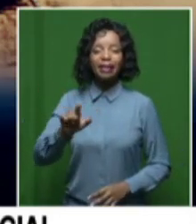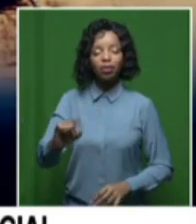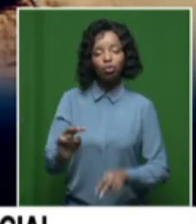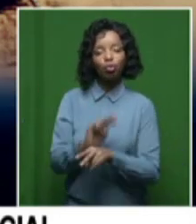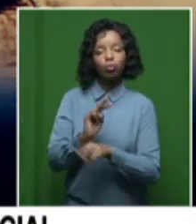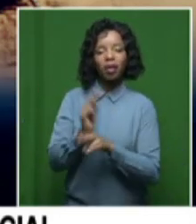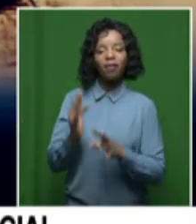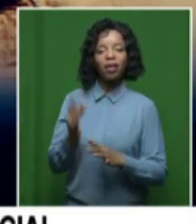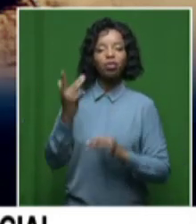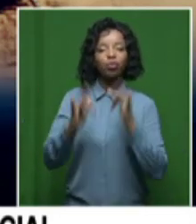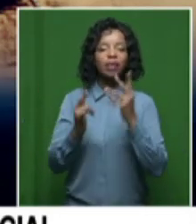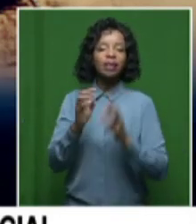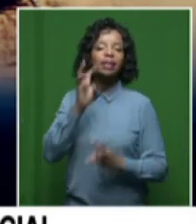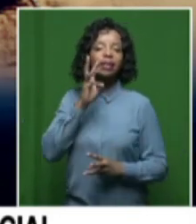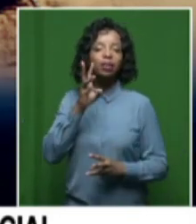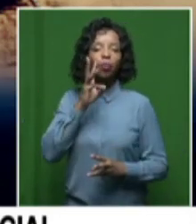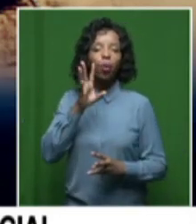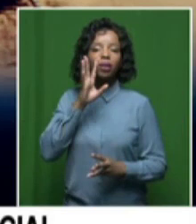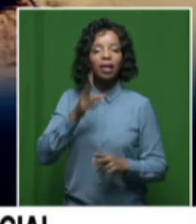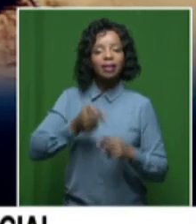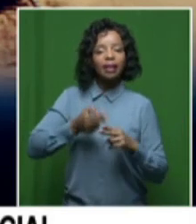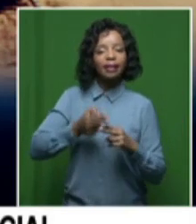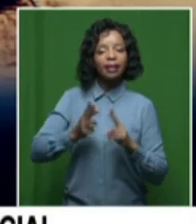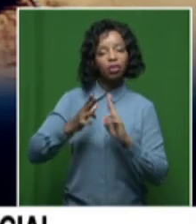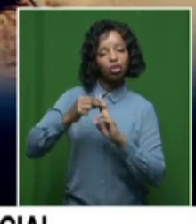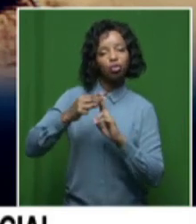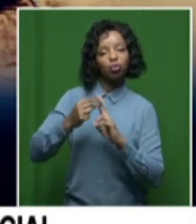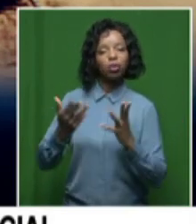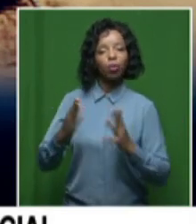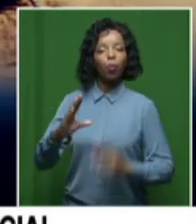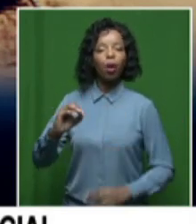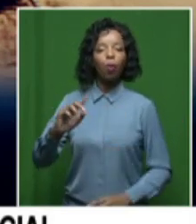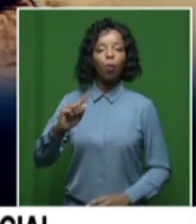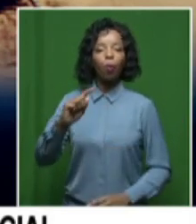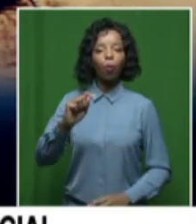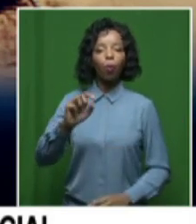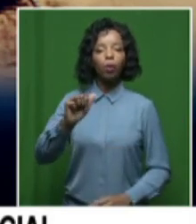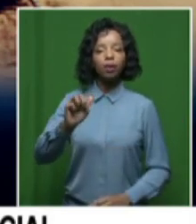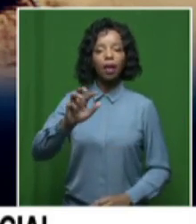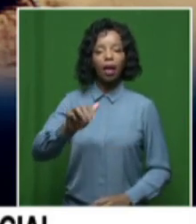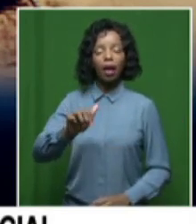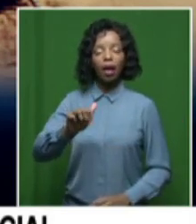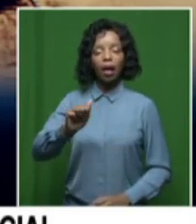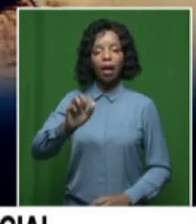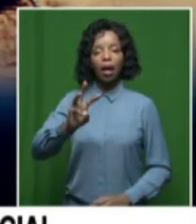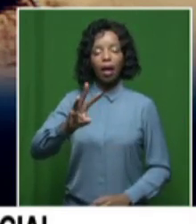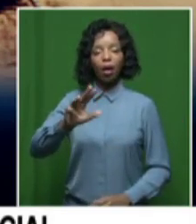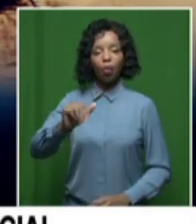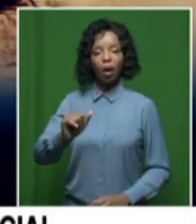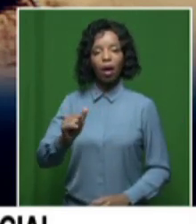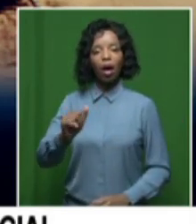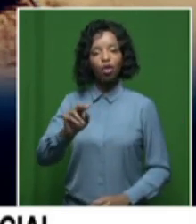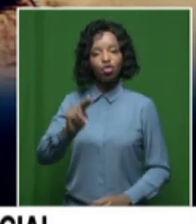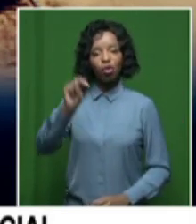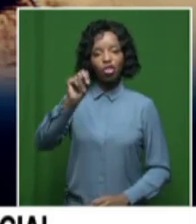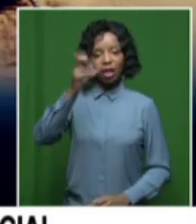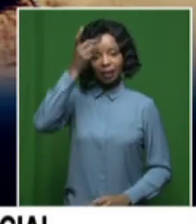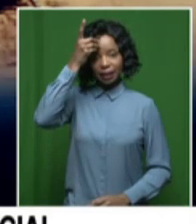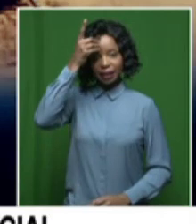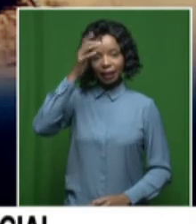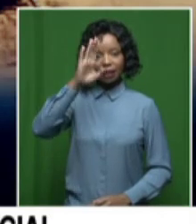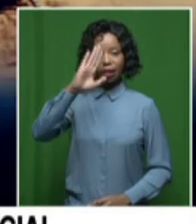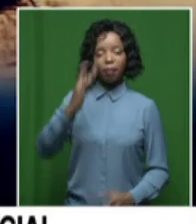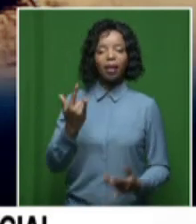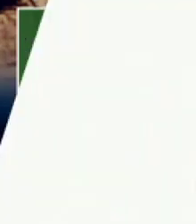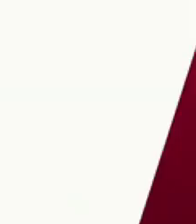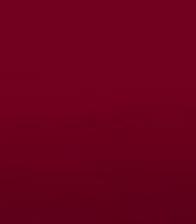city's water and sanitation unit based in Ottawa depot in the north of Durban. Let's cross live to SABC News reporter Chriselda